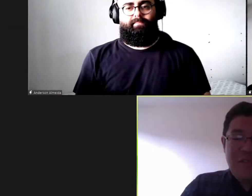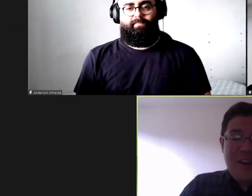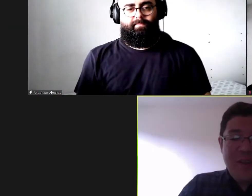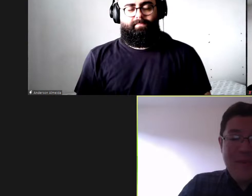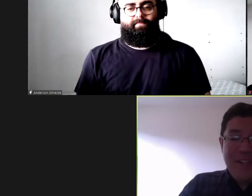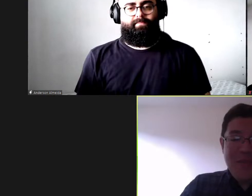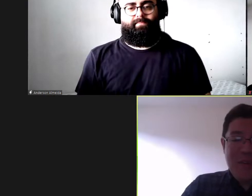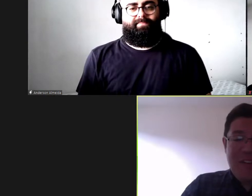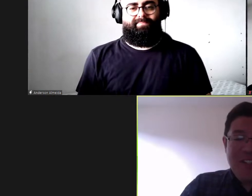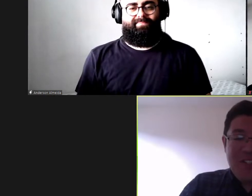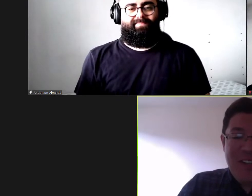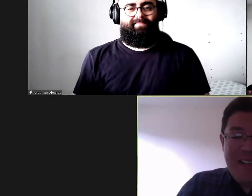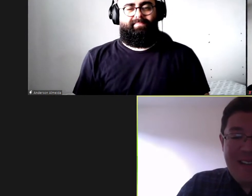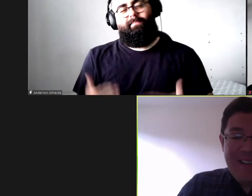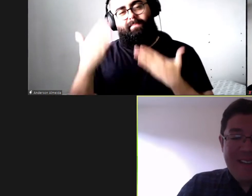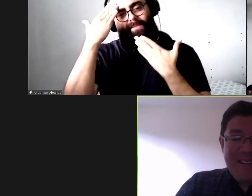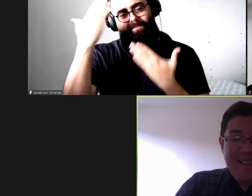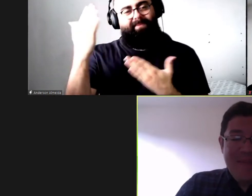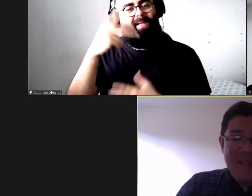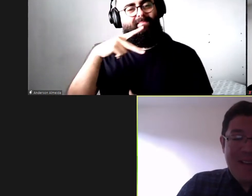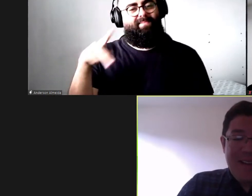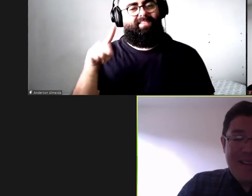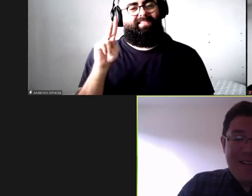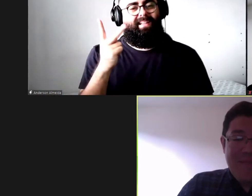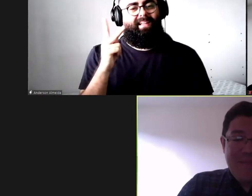Thank you very much, Professor Eliana.